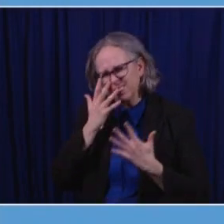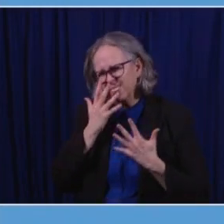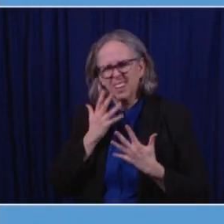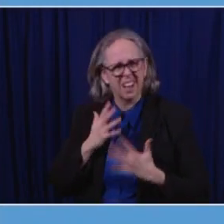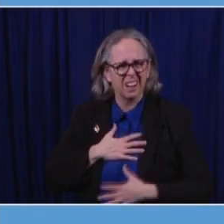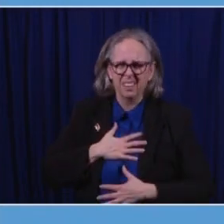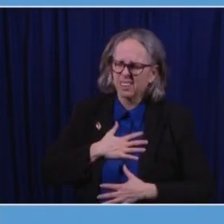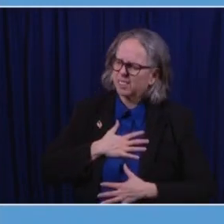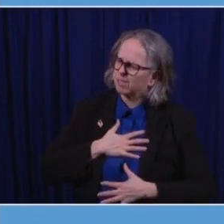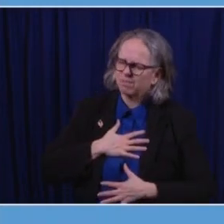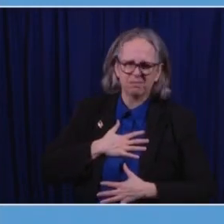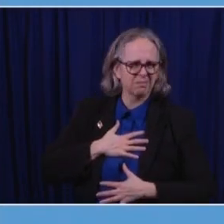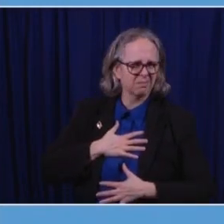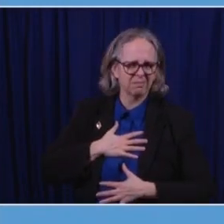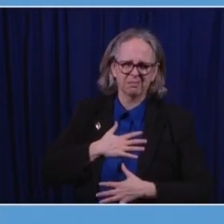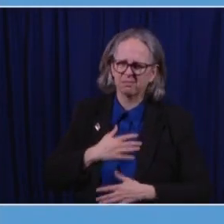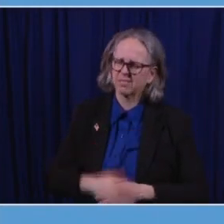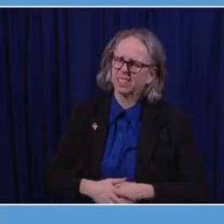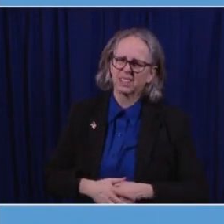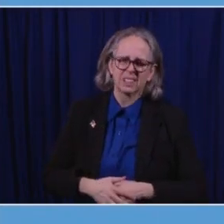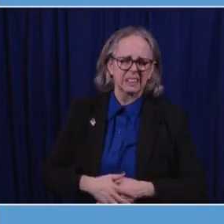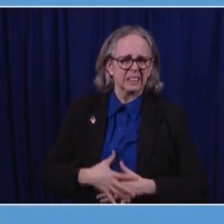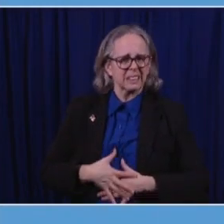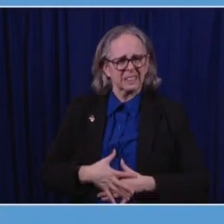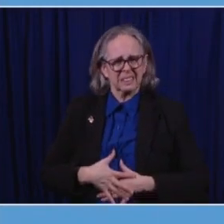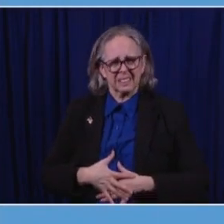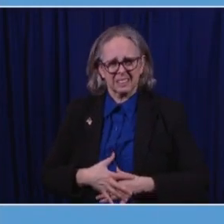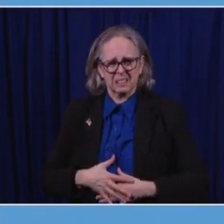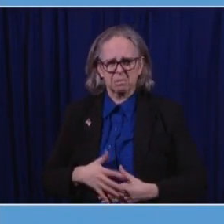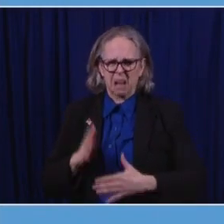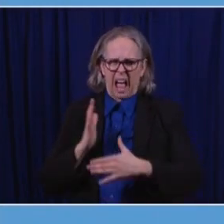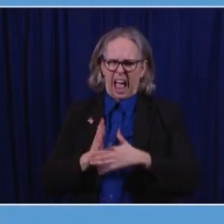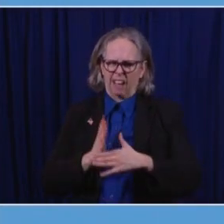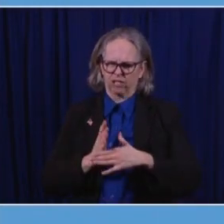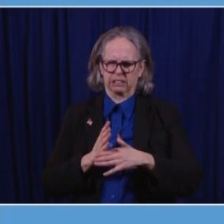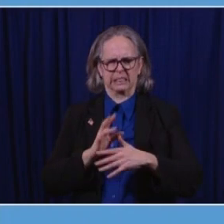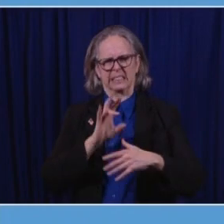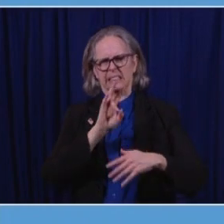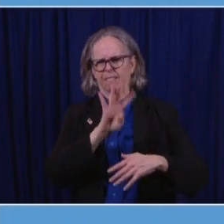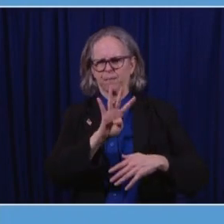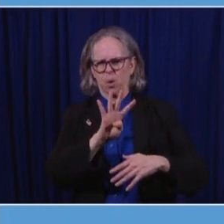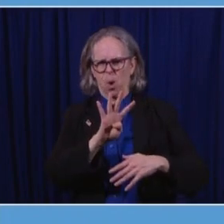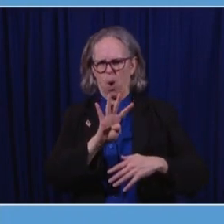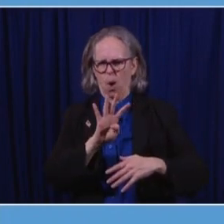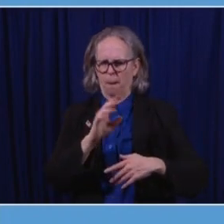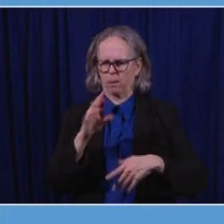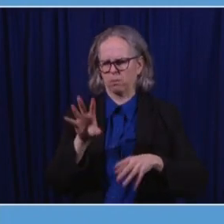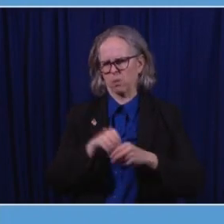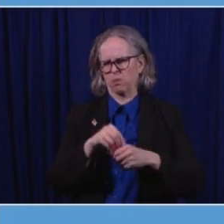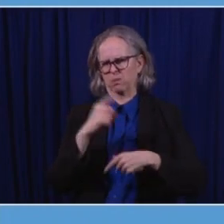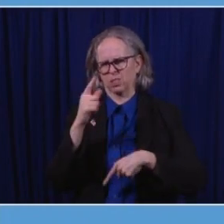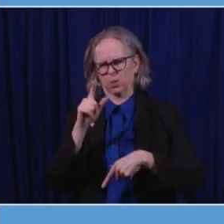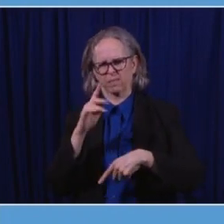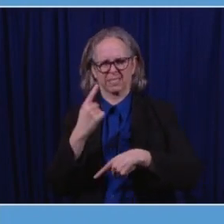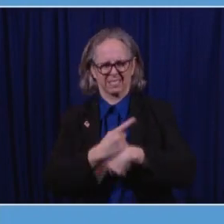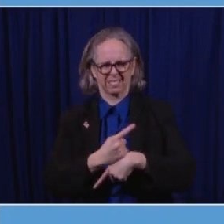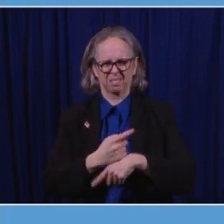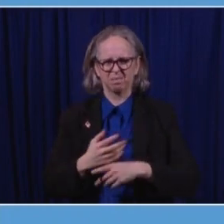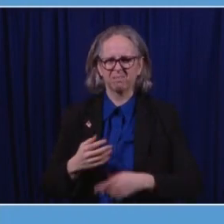a 74 average that we've been running now for 21 days average. Hospitalizations up a little